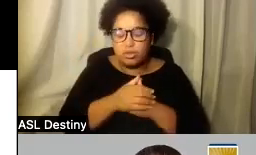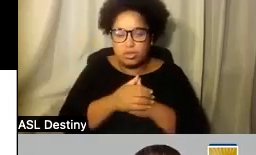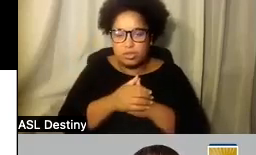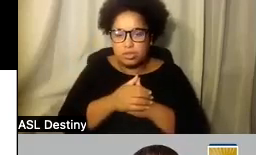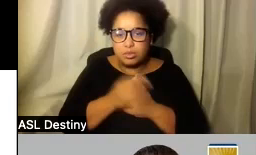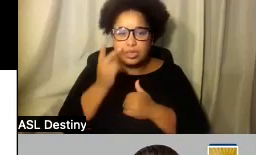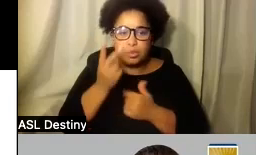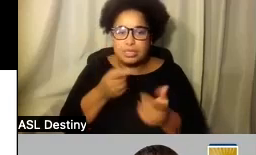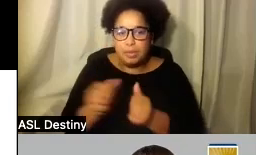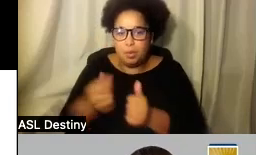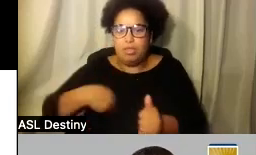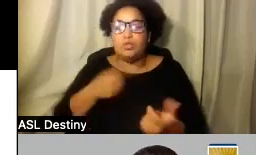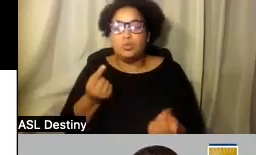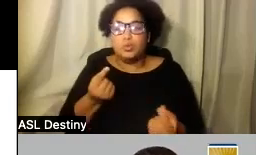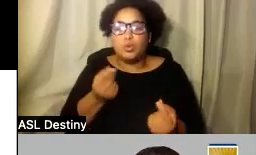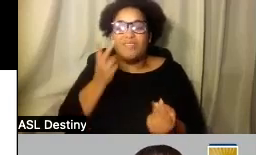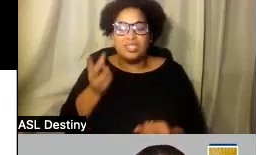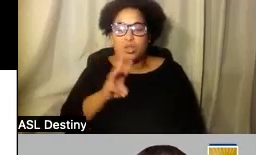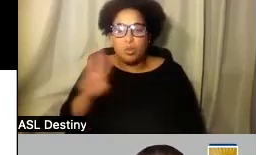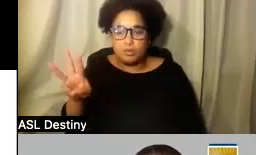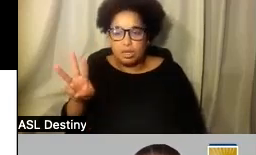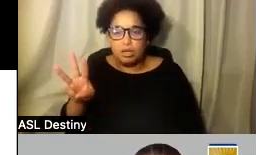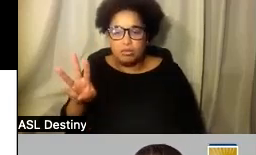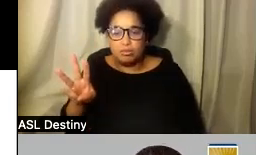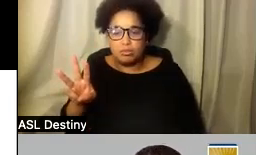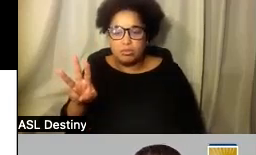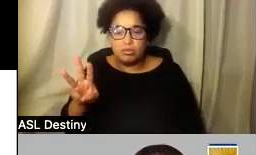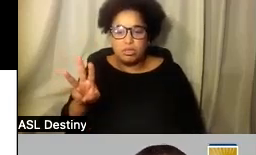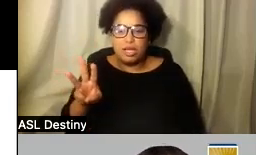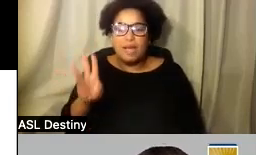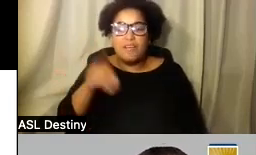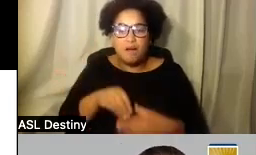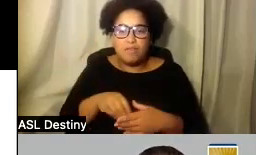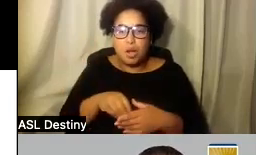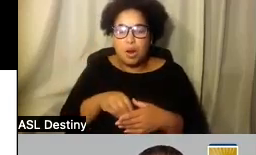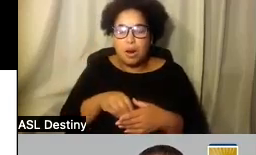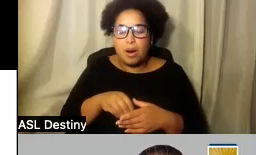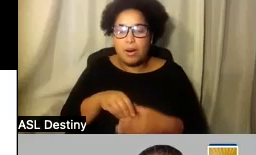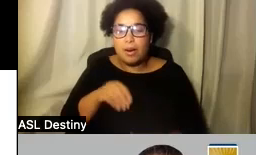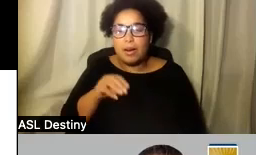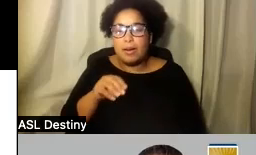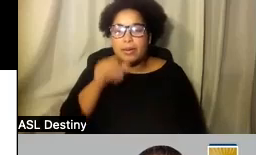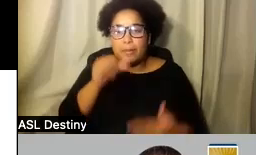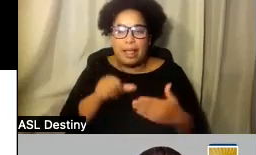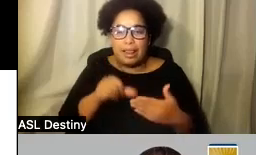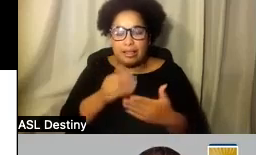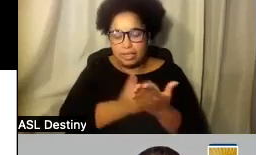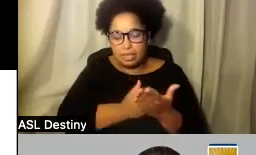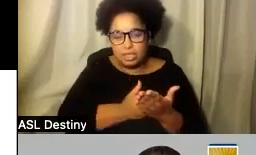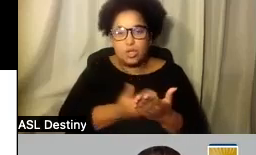going on with us is to go to the website that I'll have posted here at the end and get on our mailing list. That will allow you to know when,